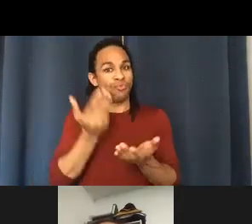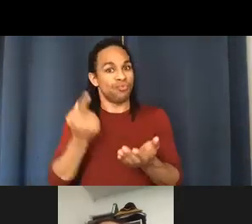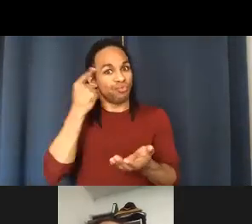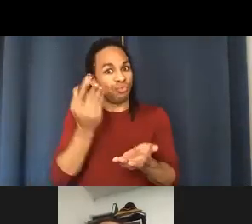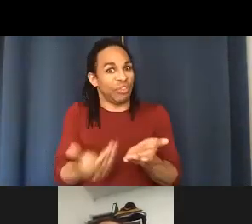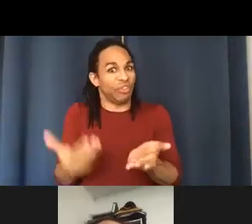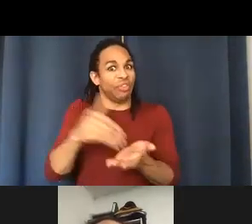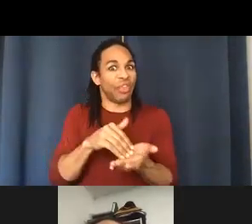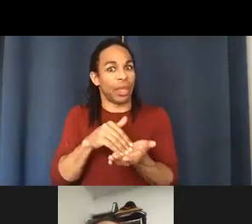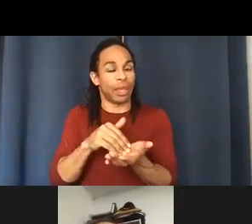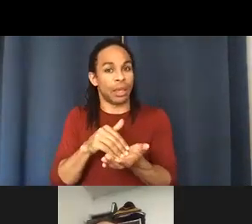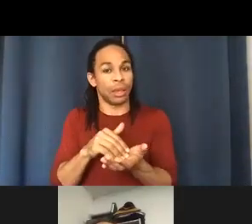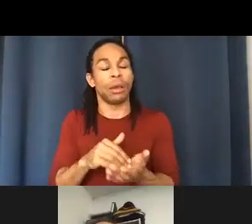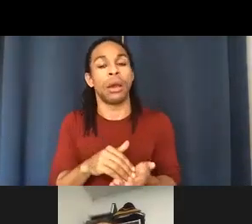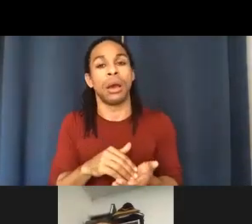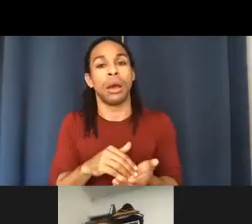manage what